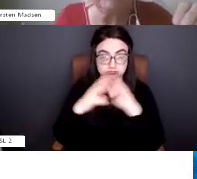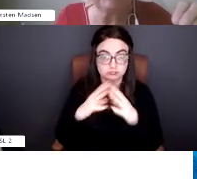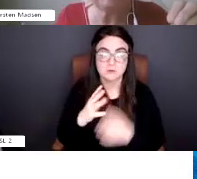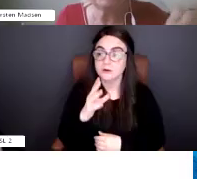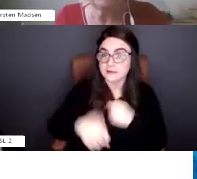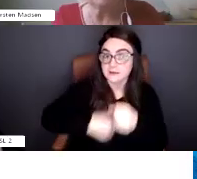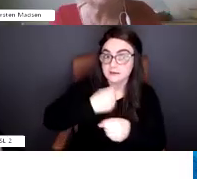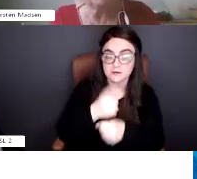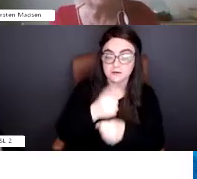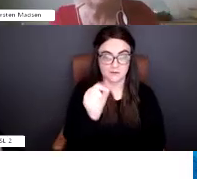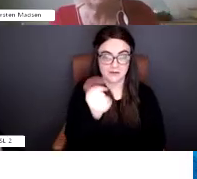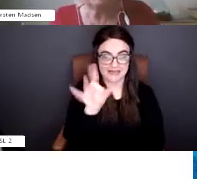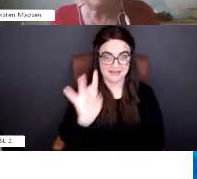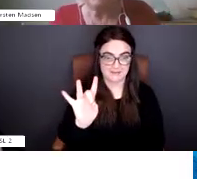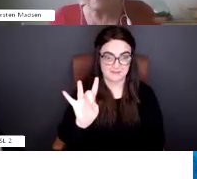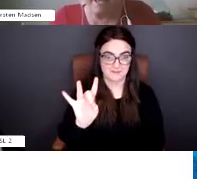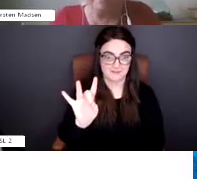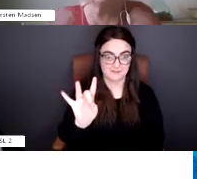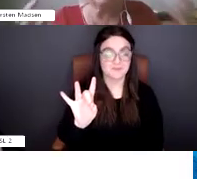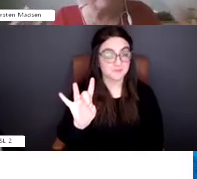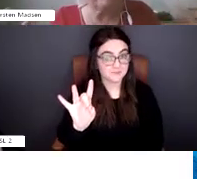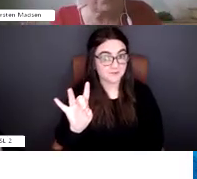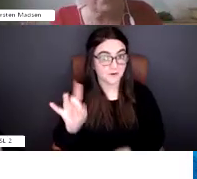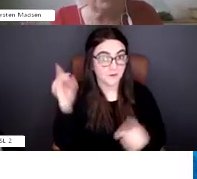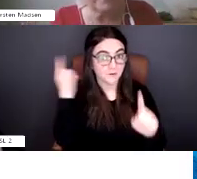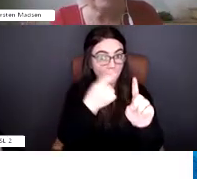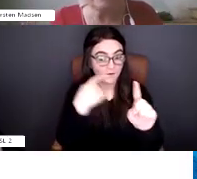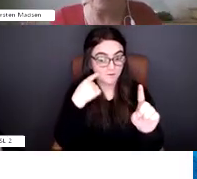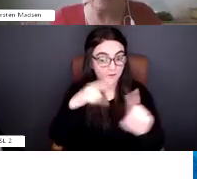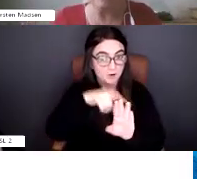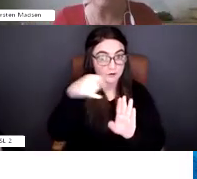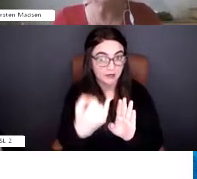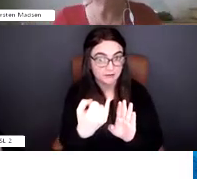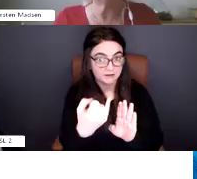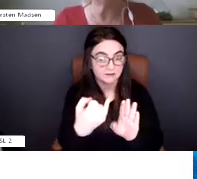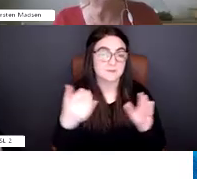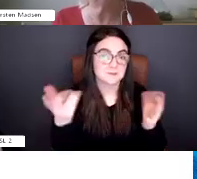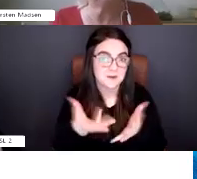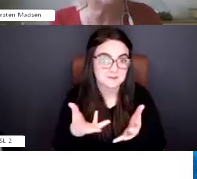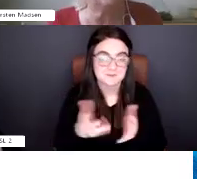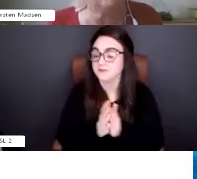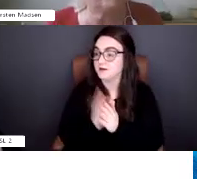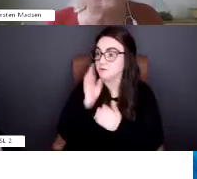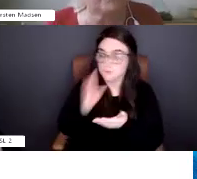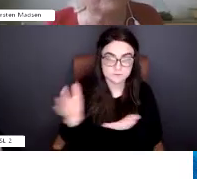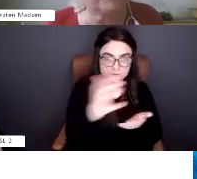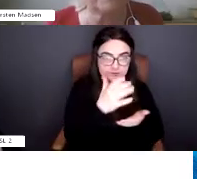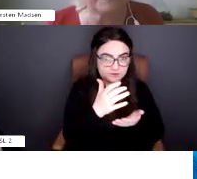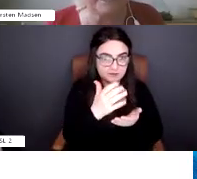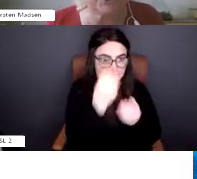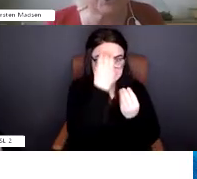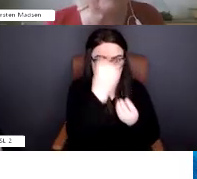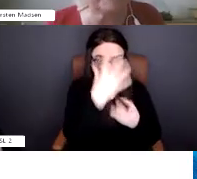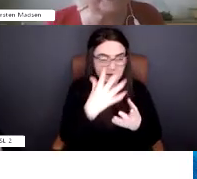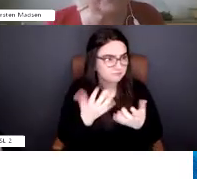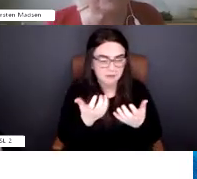2018. So the aims of that project is to collect data on the prevalence and